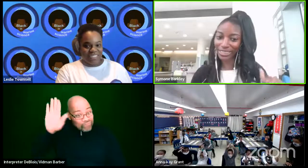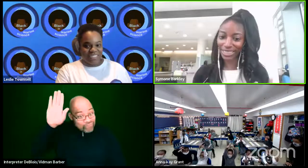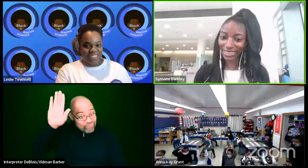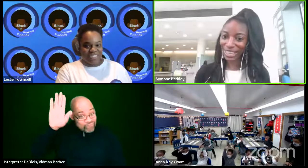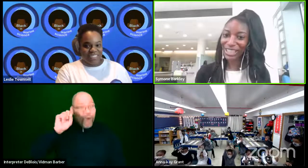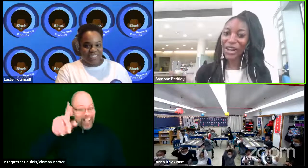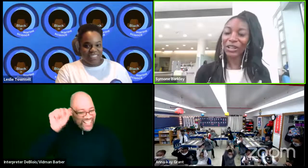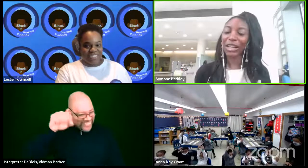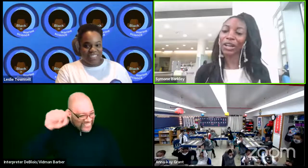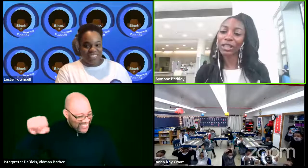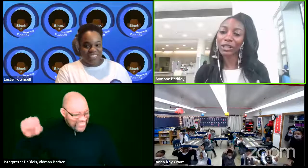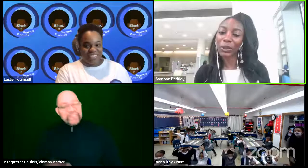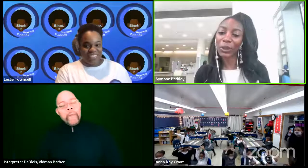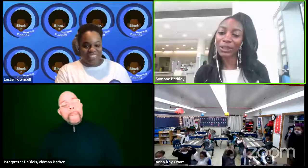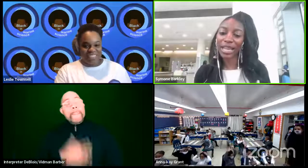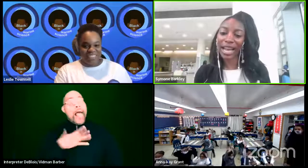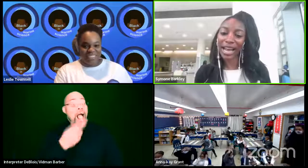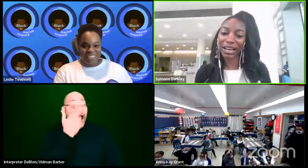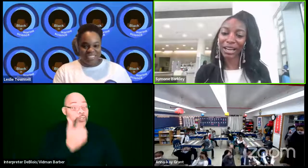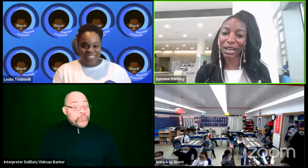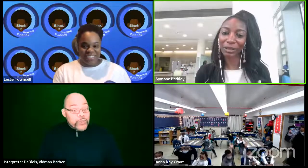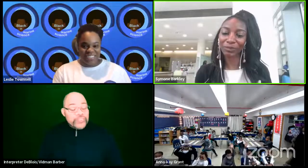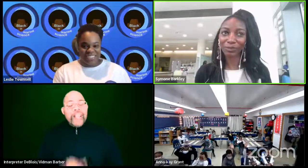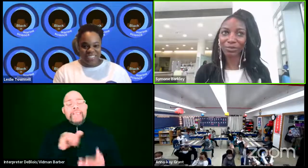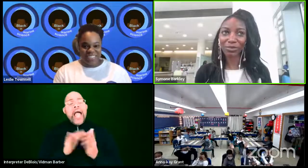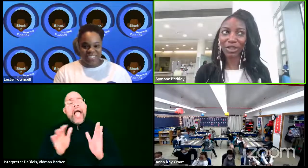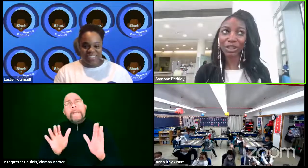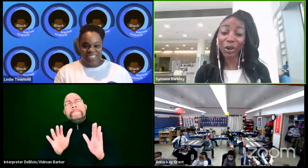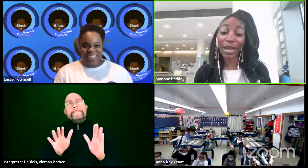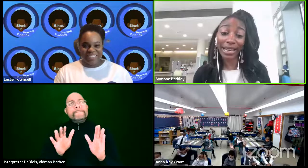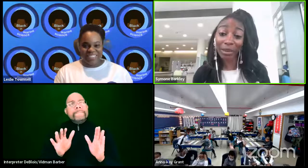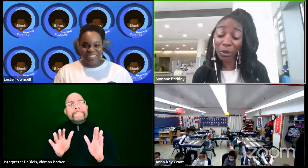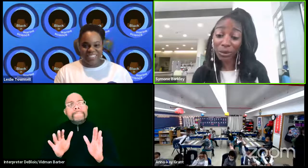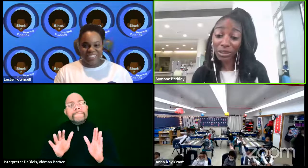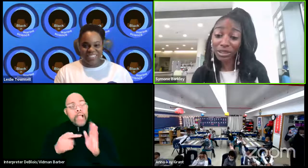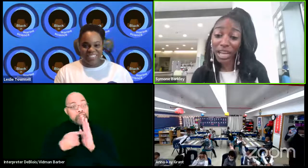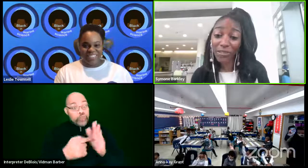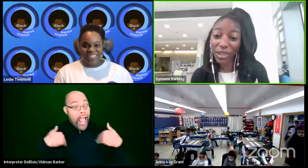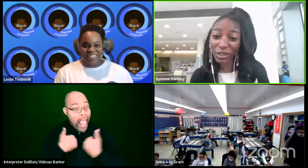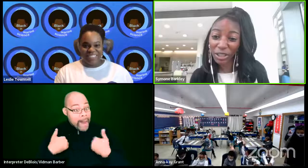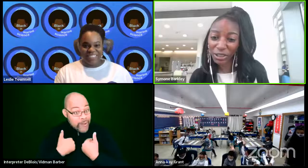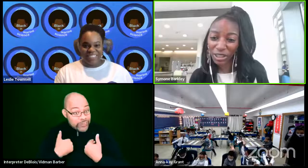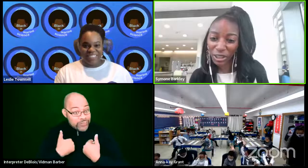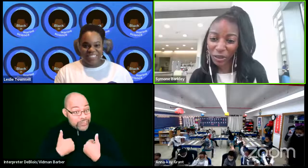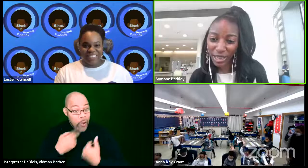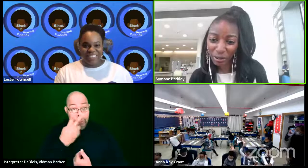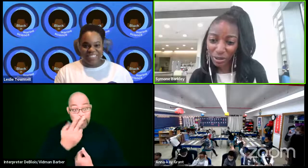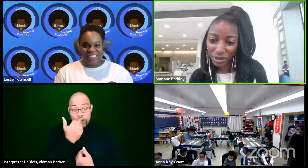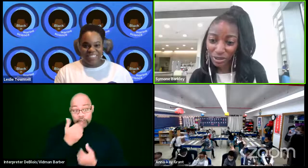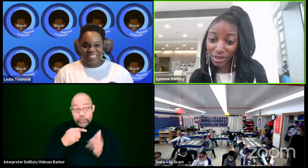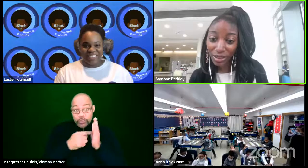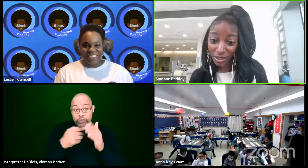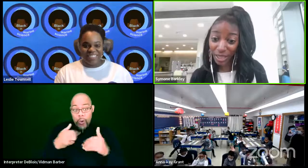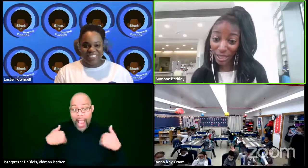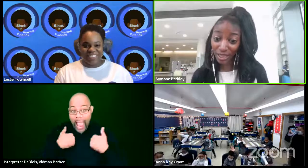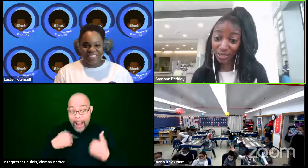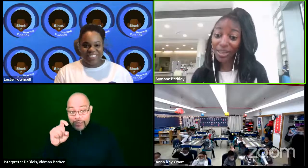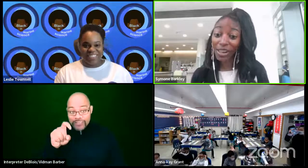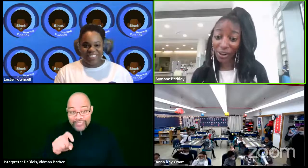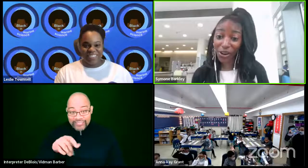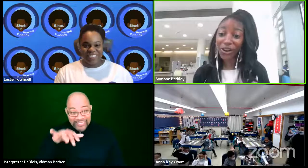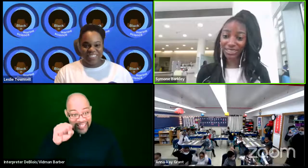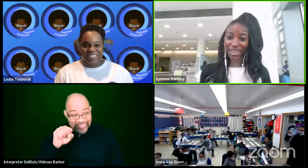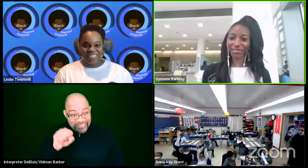Okay, yes, yes, yes. You like cartoons that show animals? Do you ever watch cartoons that show animals?